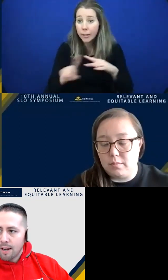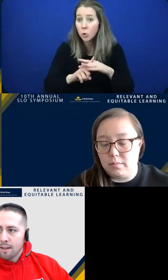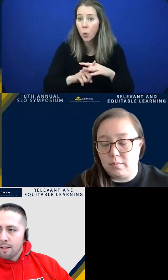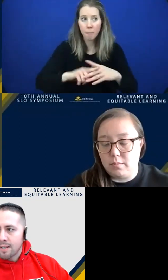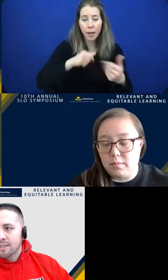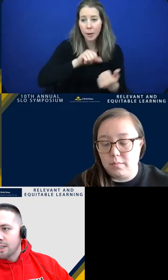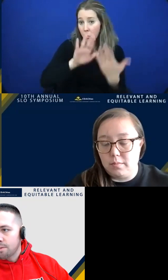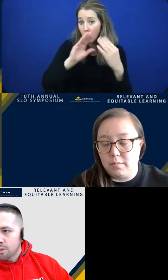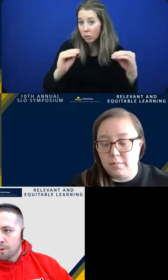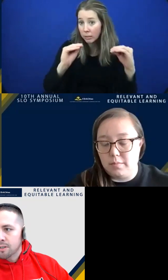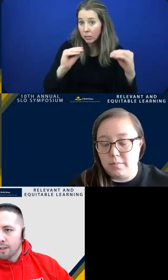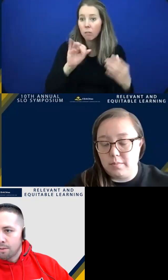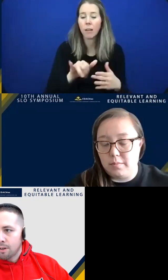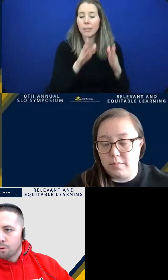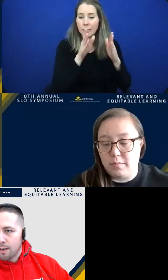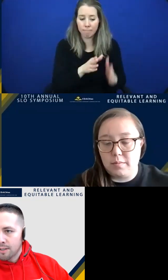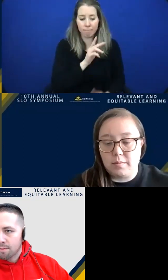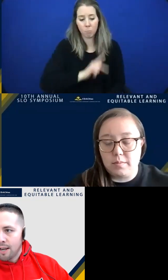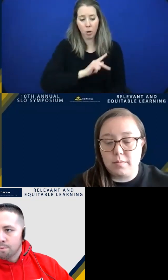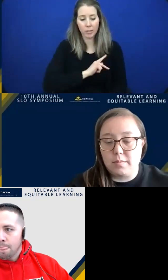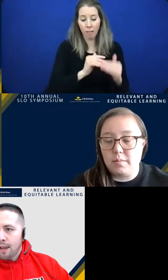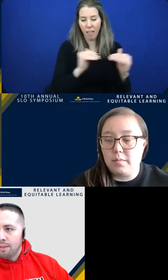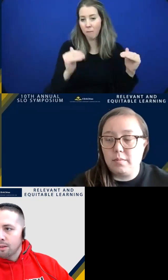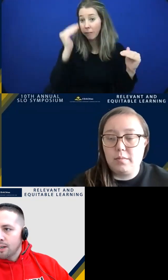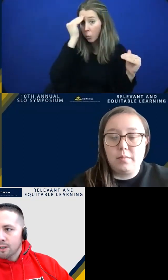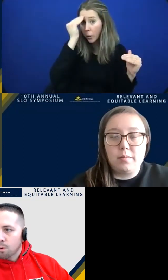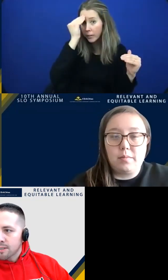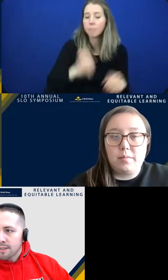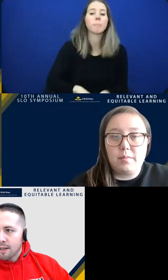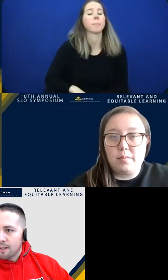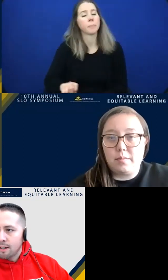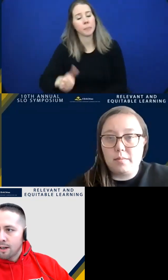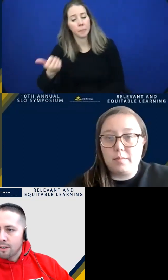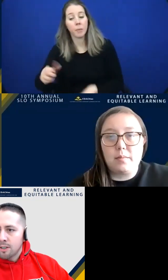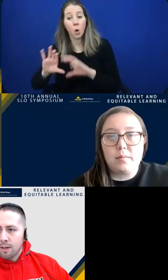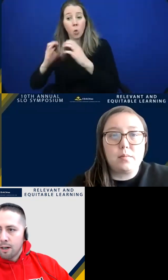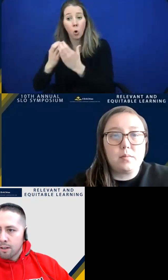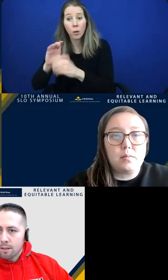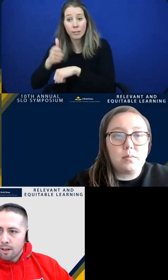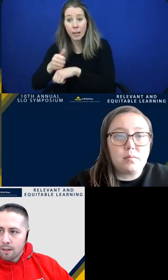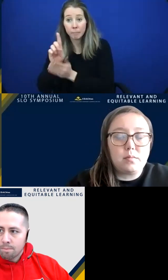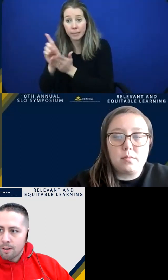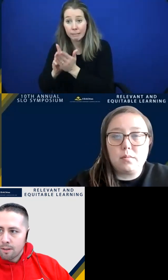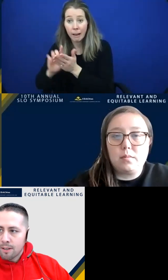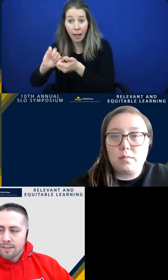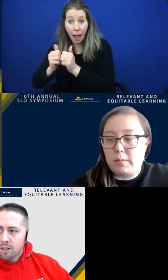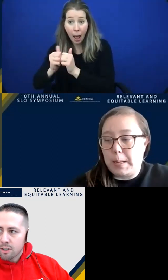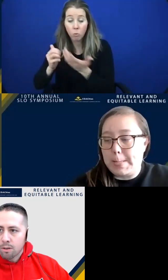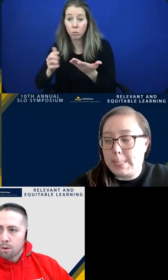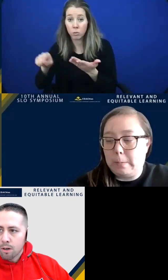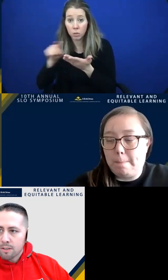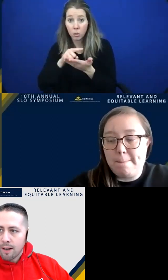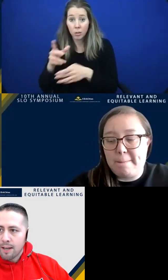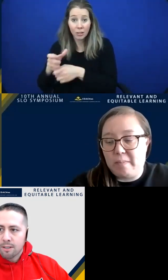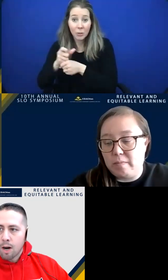teaching, right? So that's the individual personal level of awareness, right? And then looking at the course design, did you inherit a section